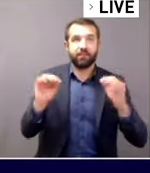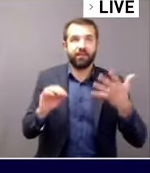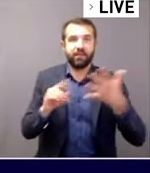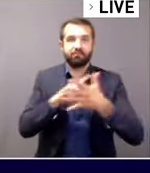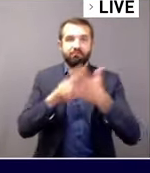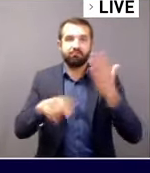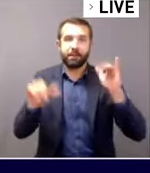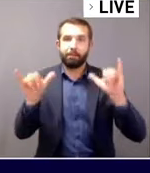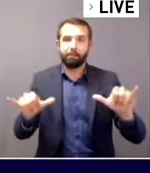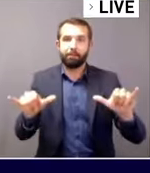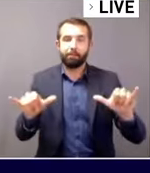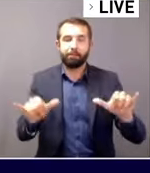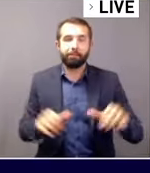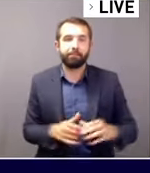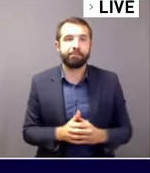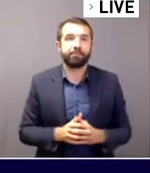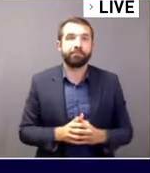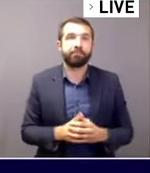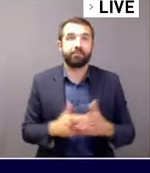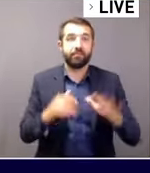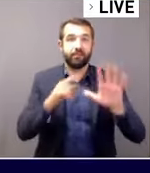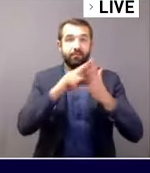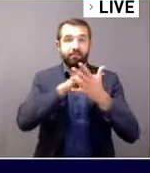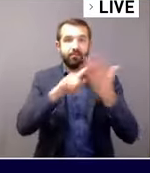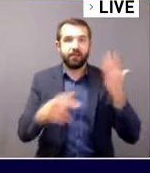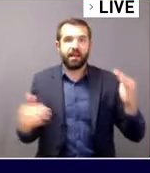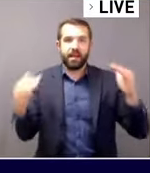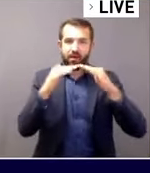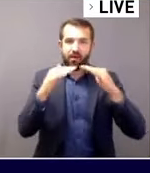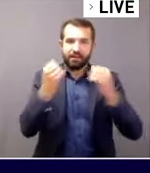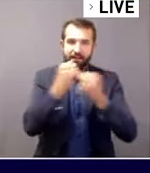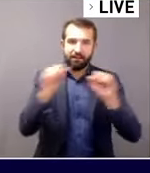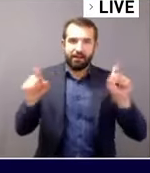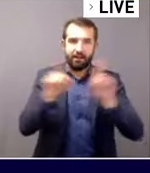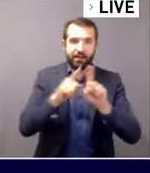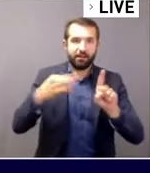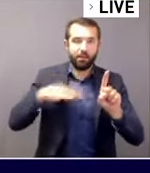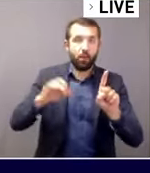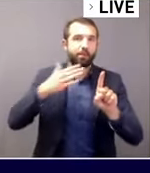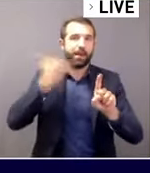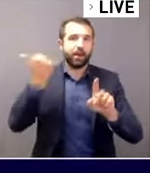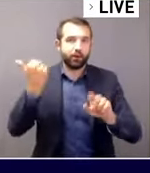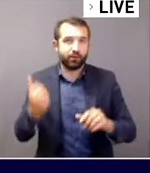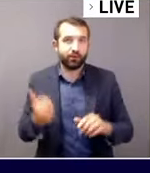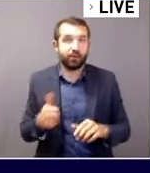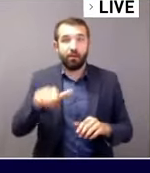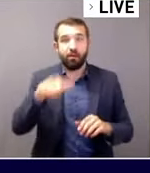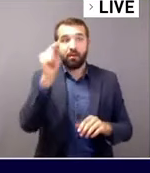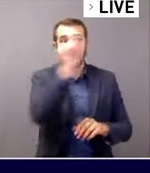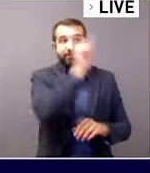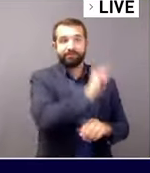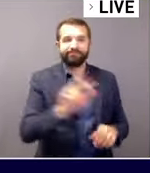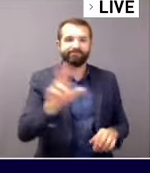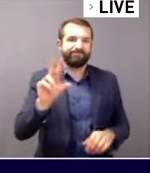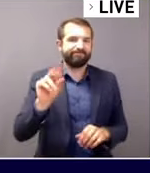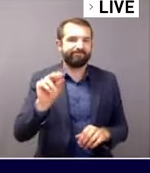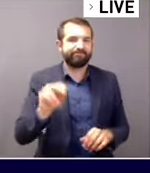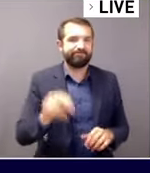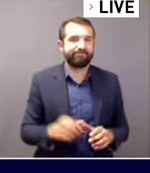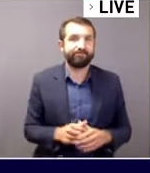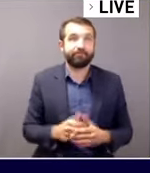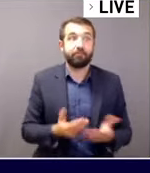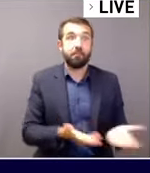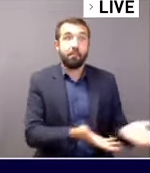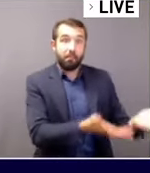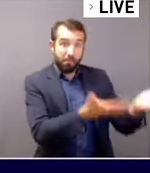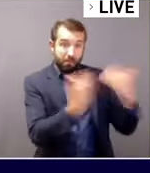if not safer, than the situation in Maine right now. We still encourage visitors from those states to come to Maine.